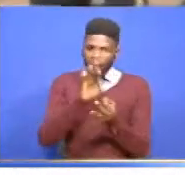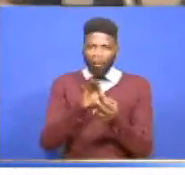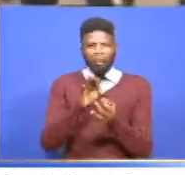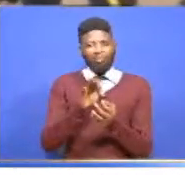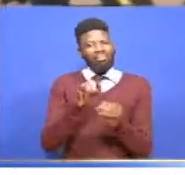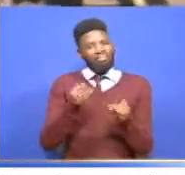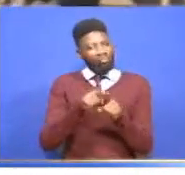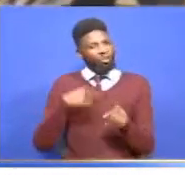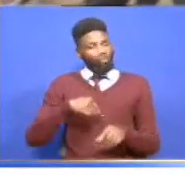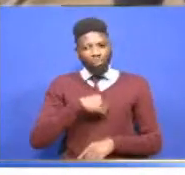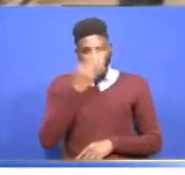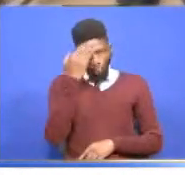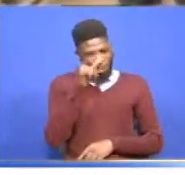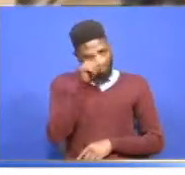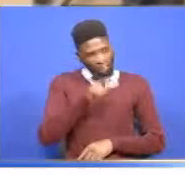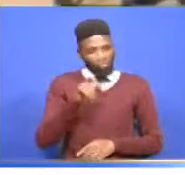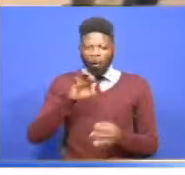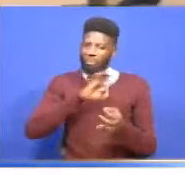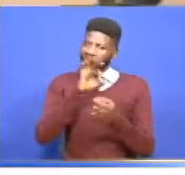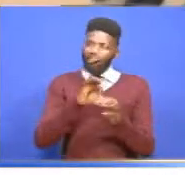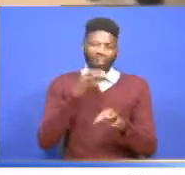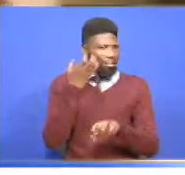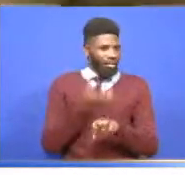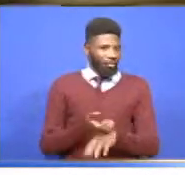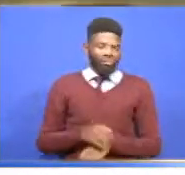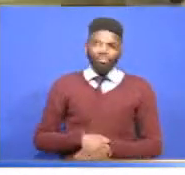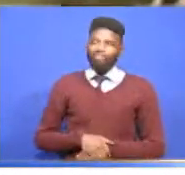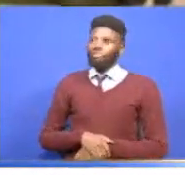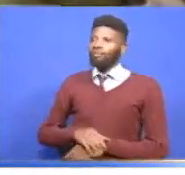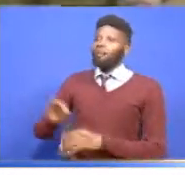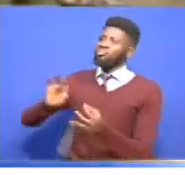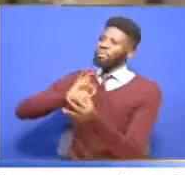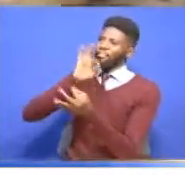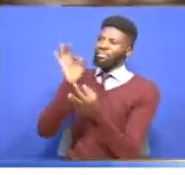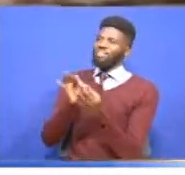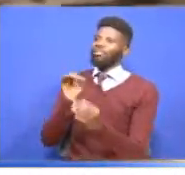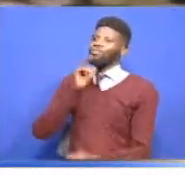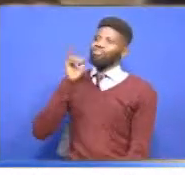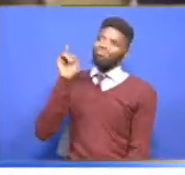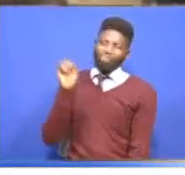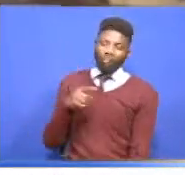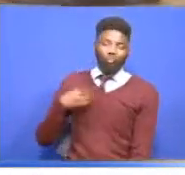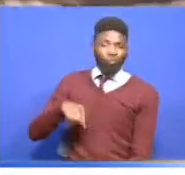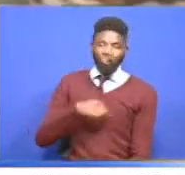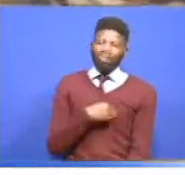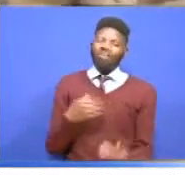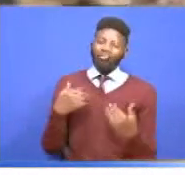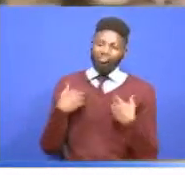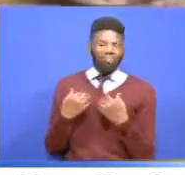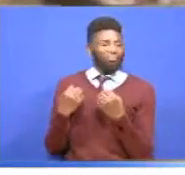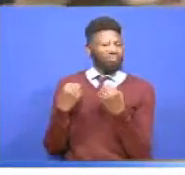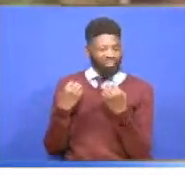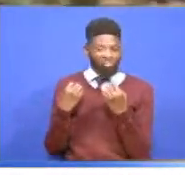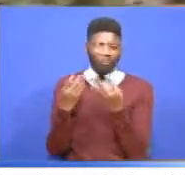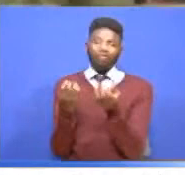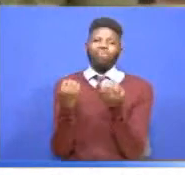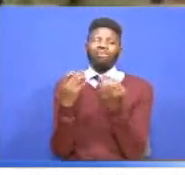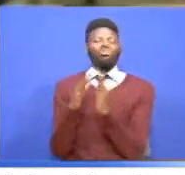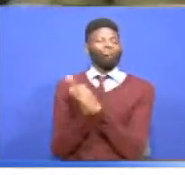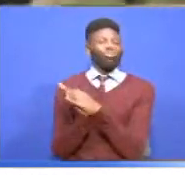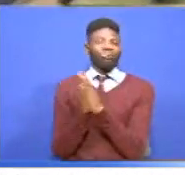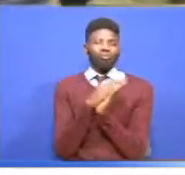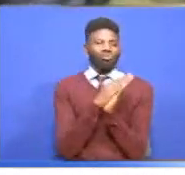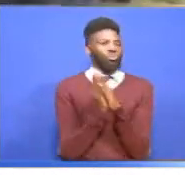The point of perfection or whatever, does not occur. We have had a lot of many narratives